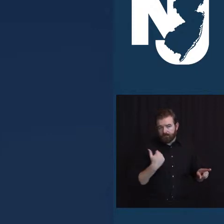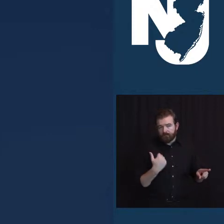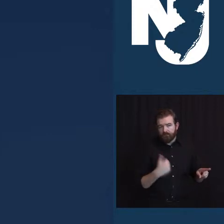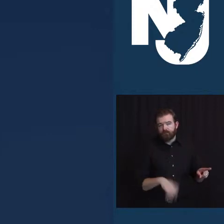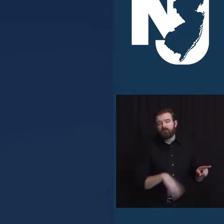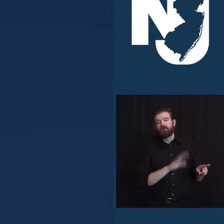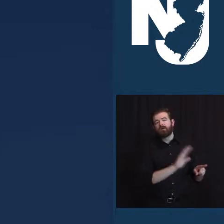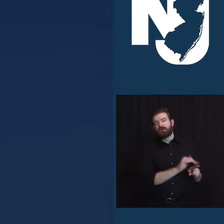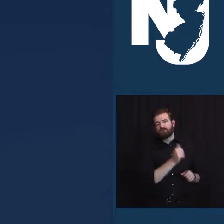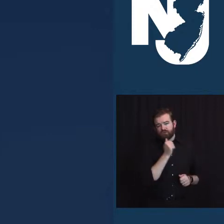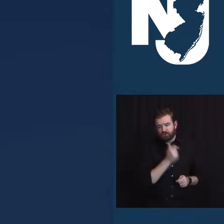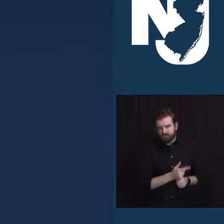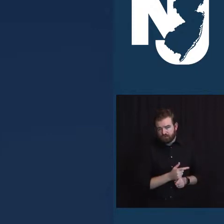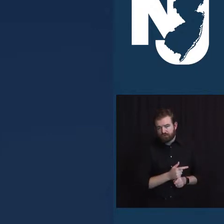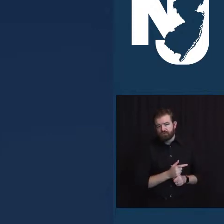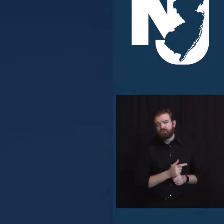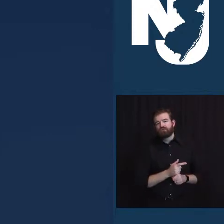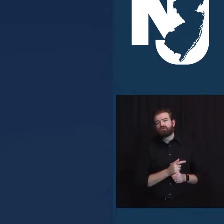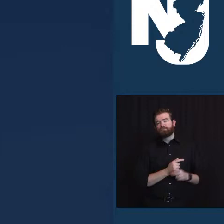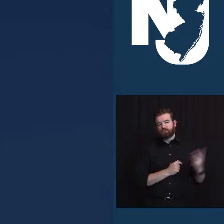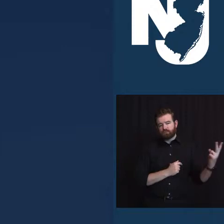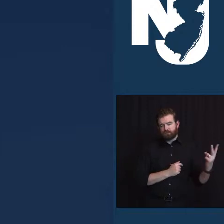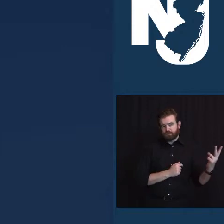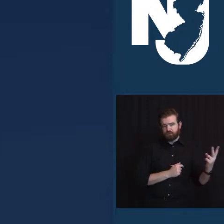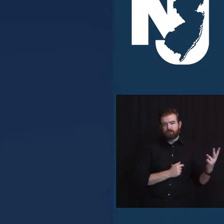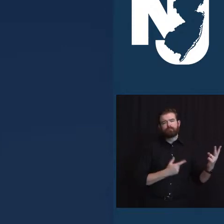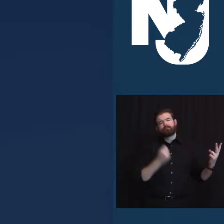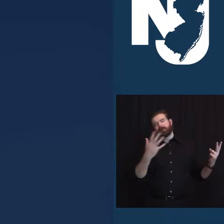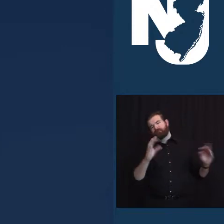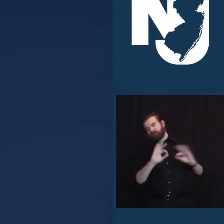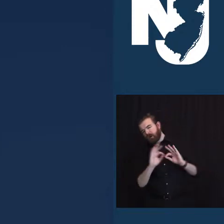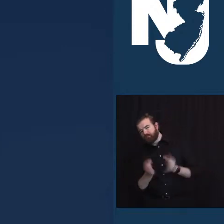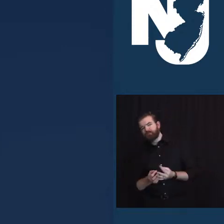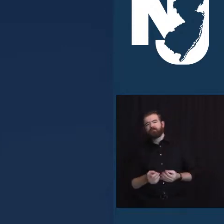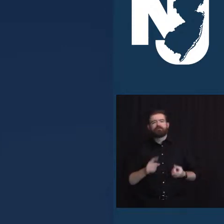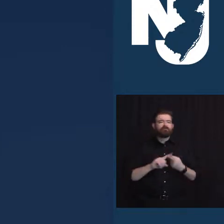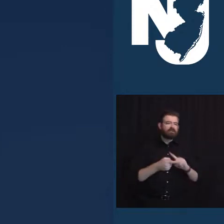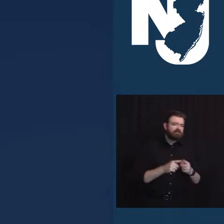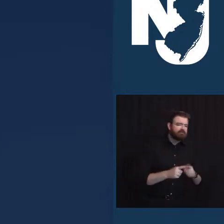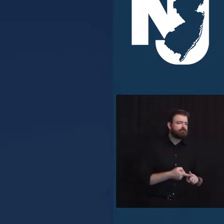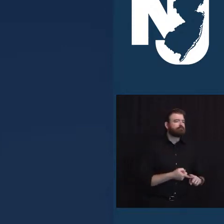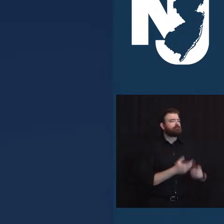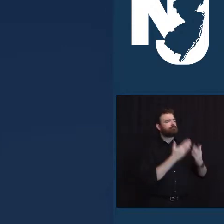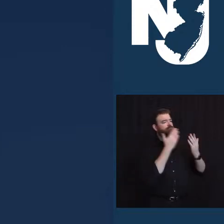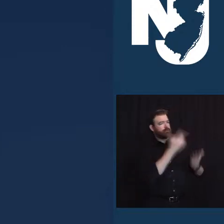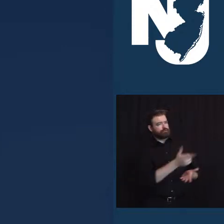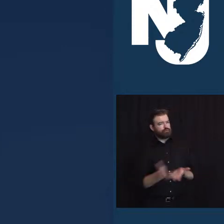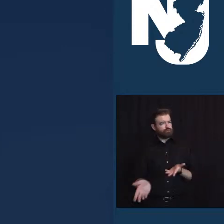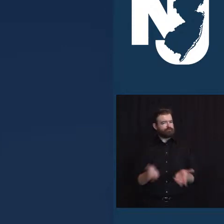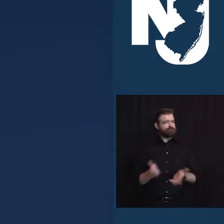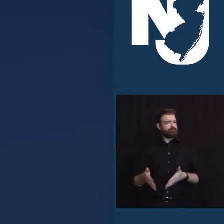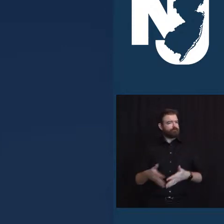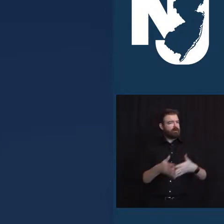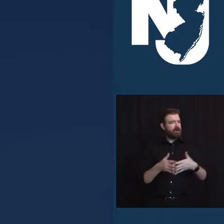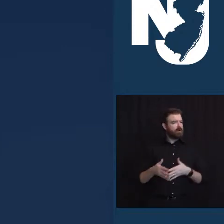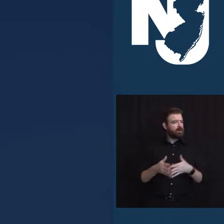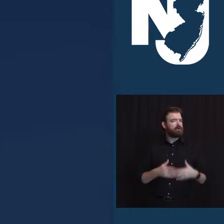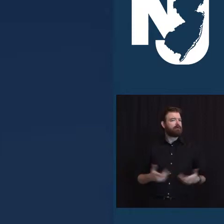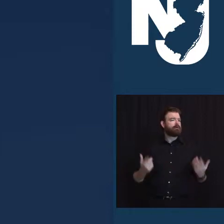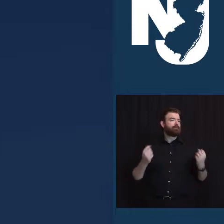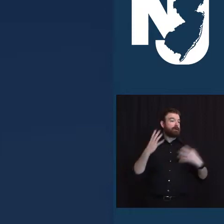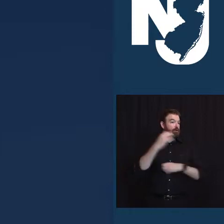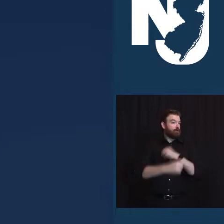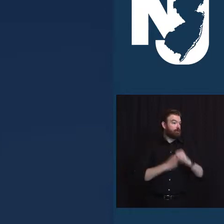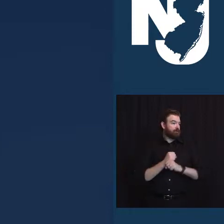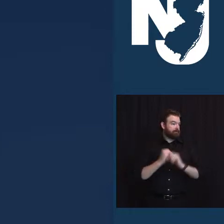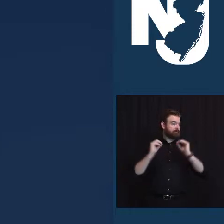among many other family members and dear friends. We thank Dave for his service to our nation and his years in the classroom, and